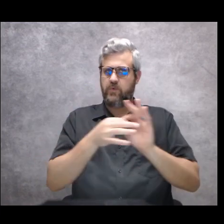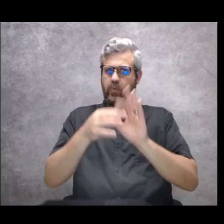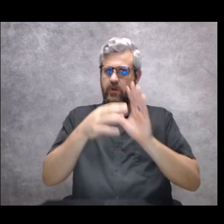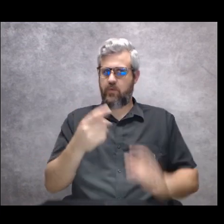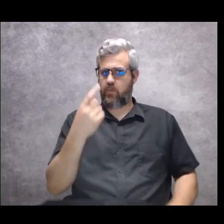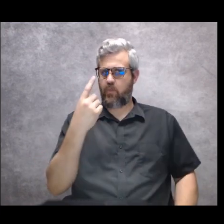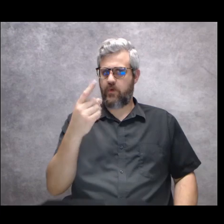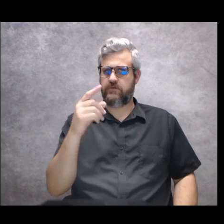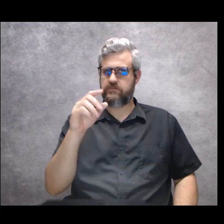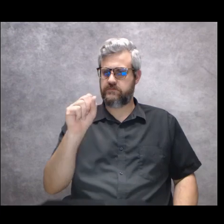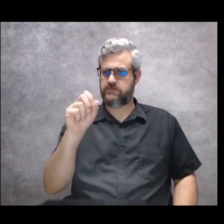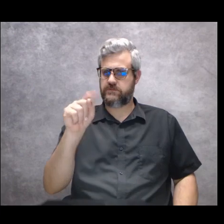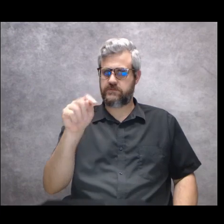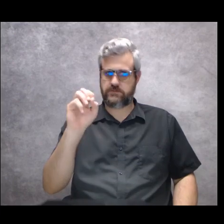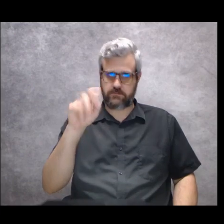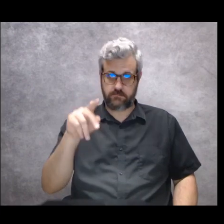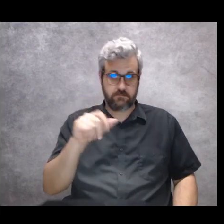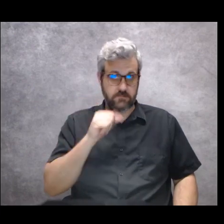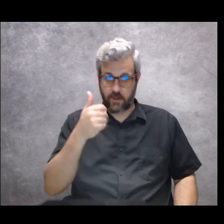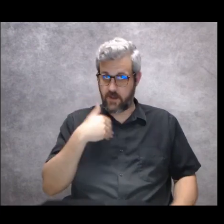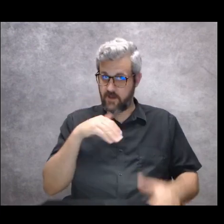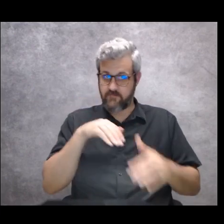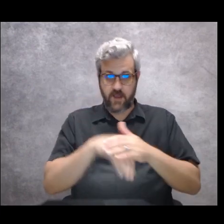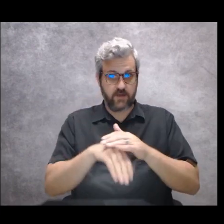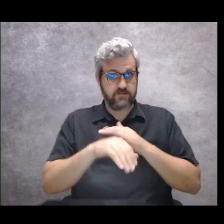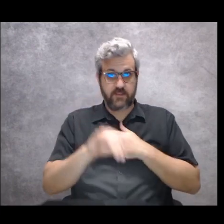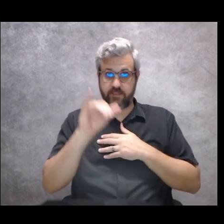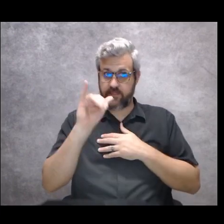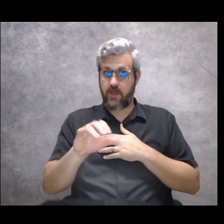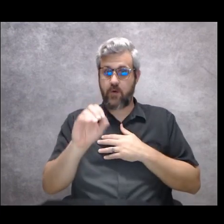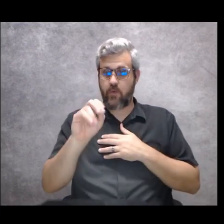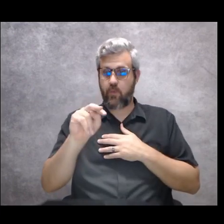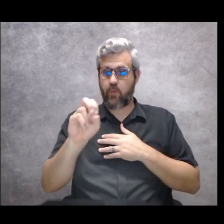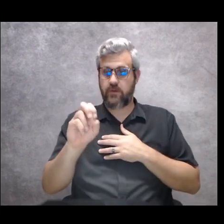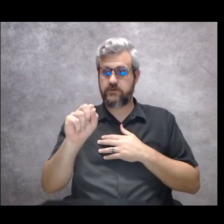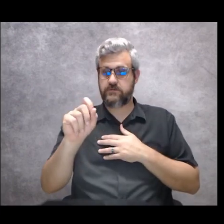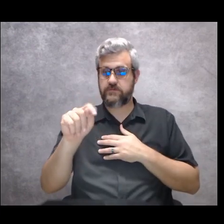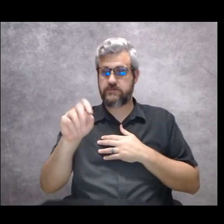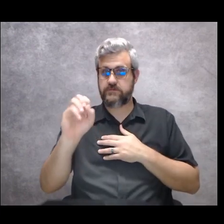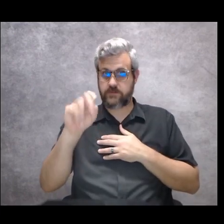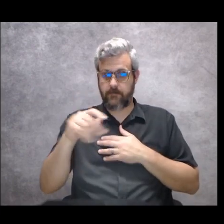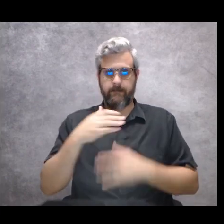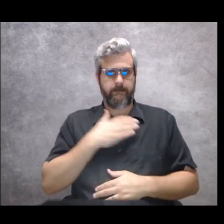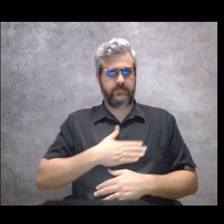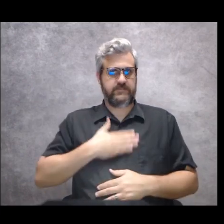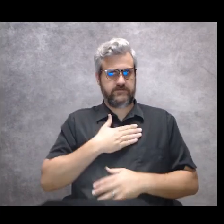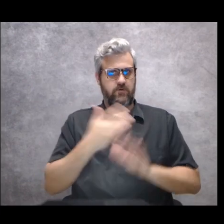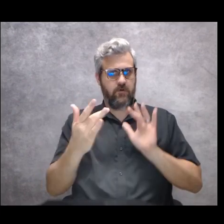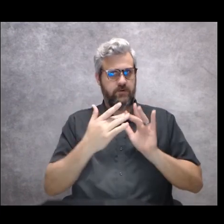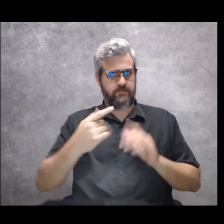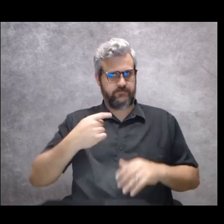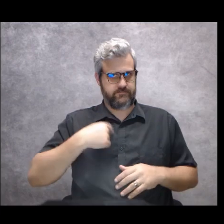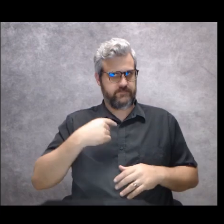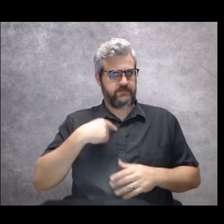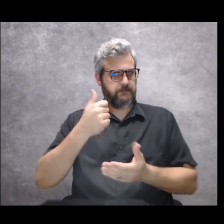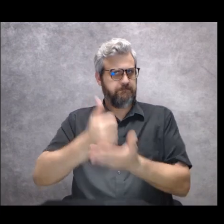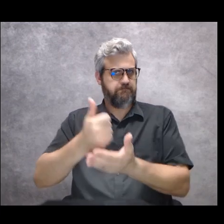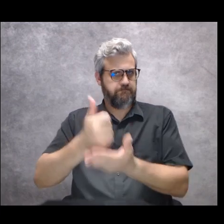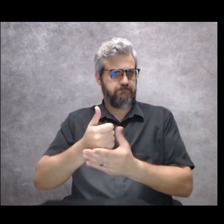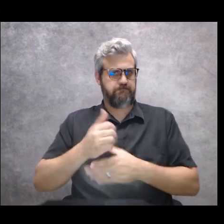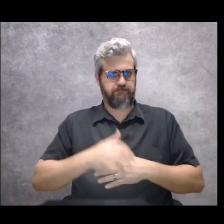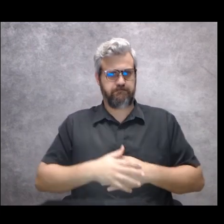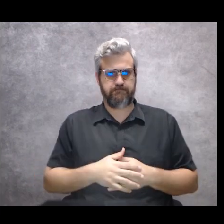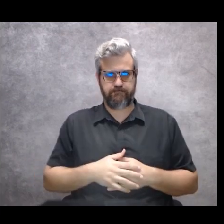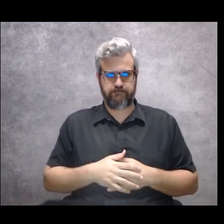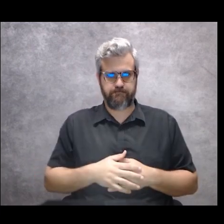GT Coordinator One Stop, please contact me for assistance. You can use the QR code